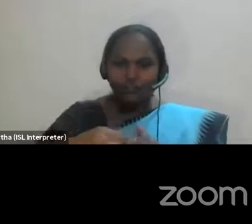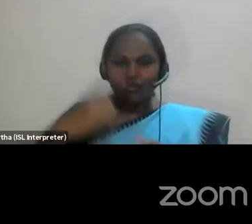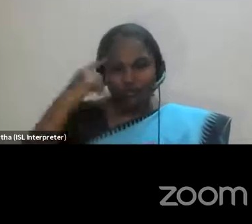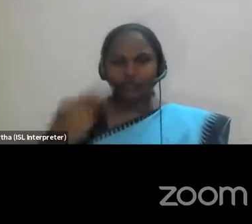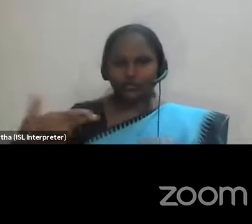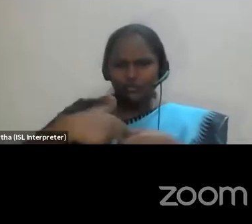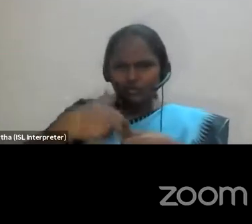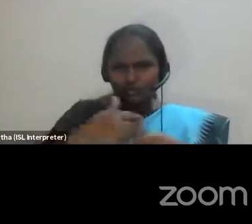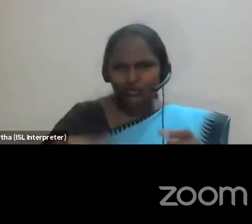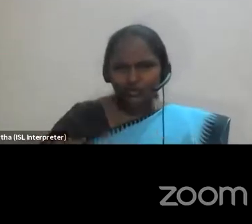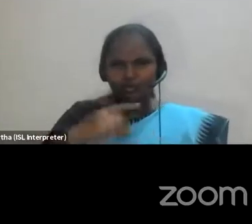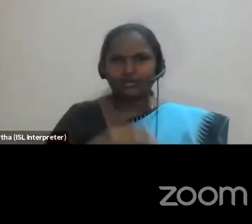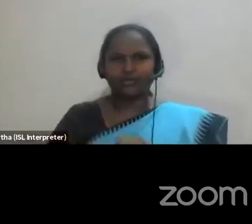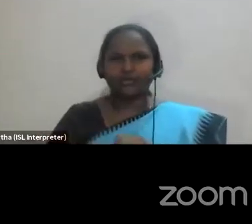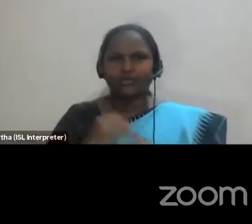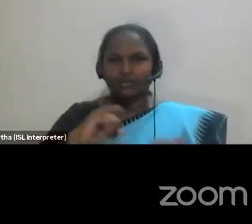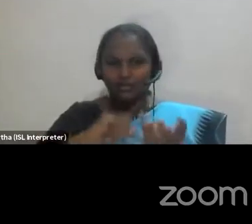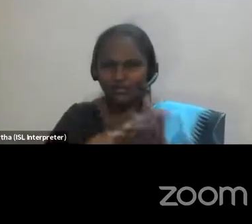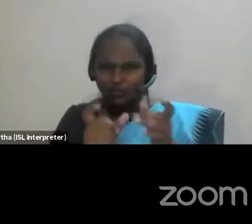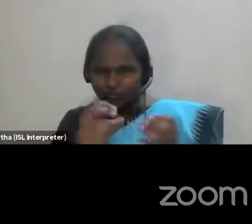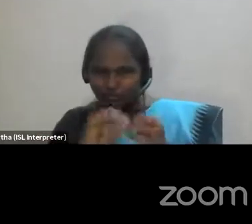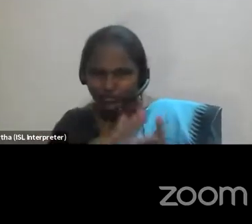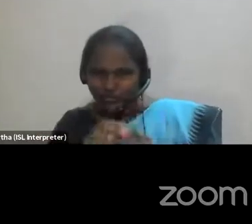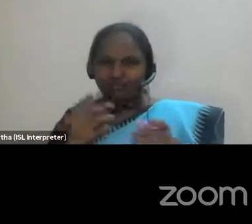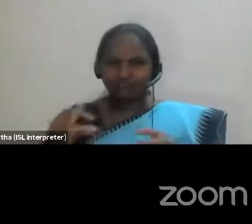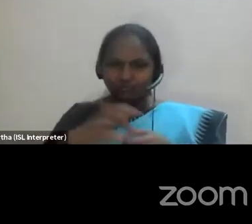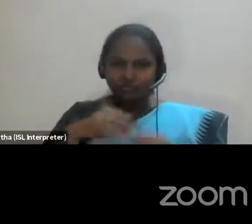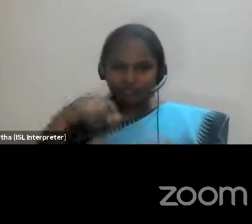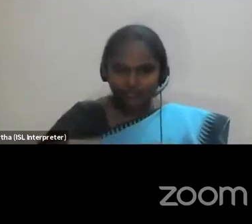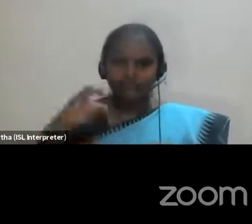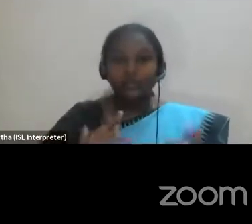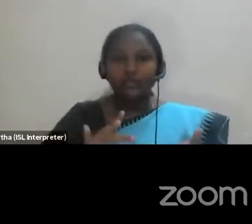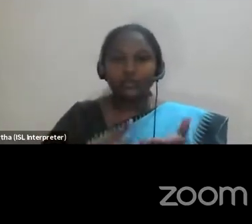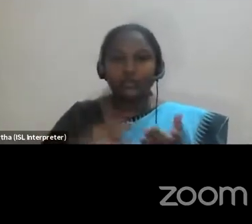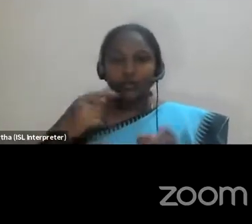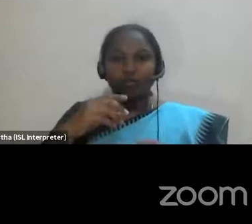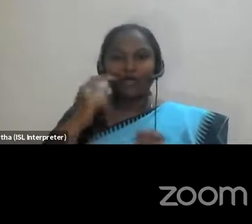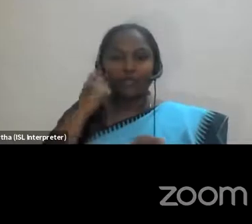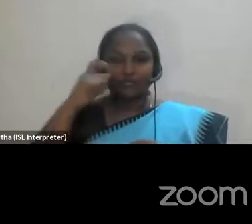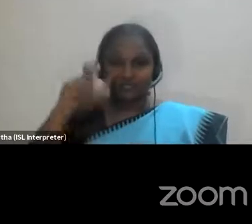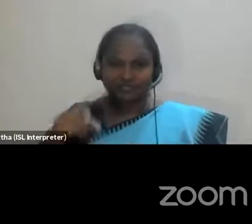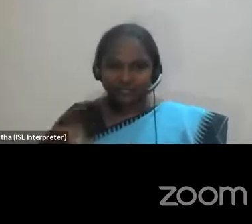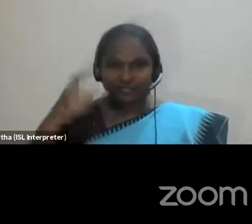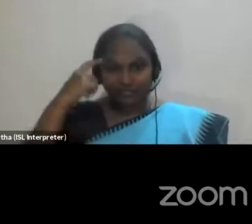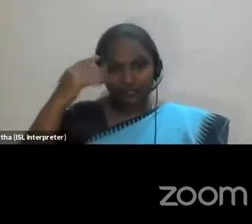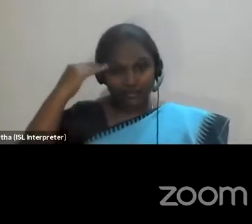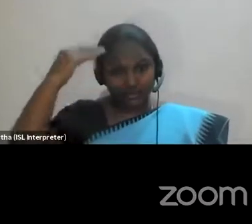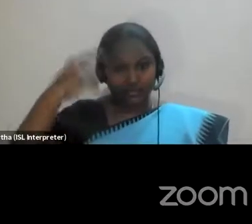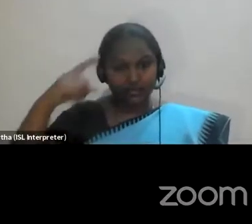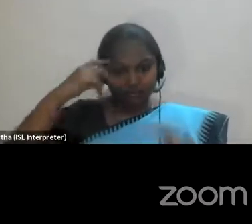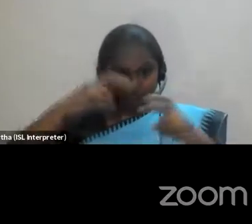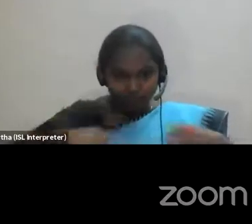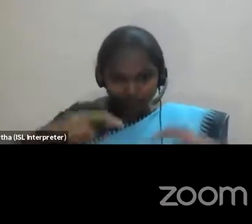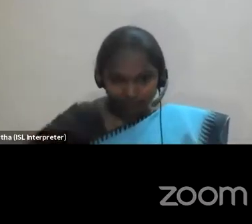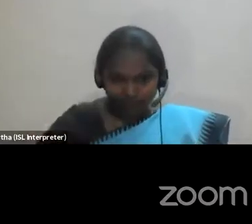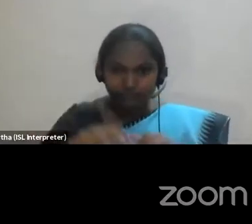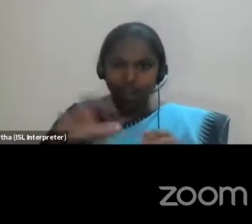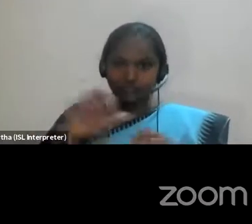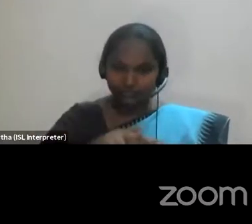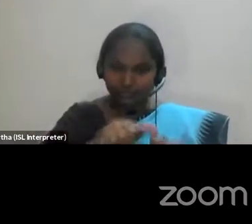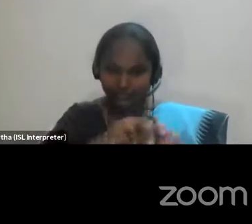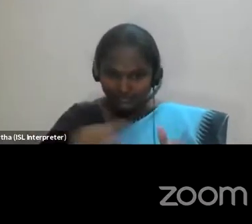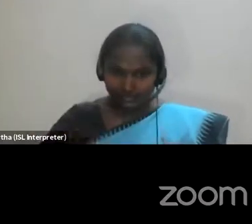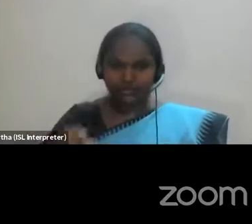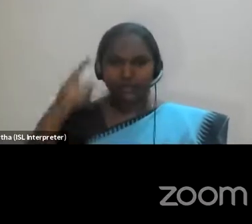joined by Shubhashis Sengupta, who's the technology fellow and head of research at Accenture, and Mayank